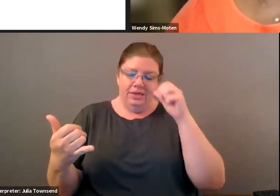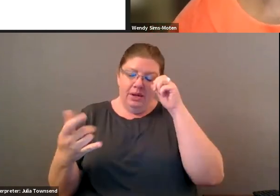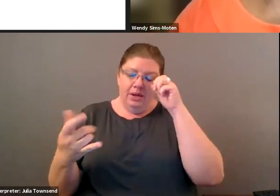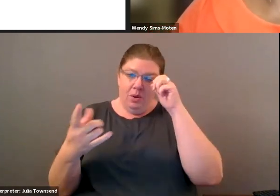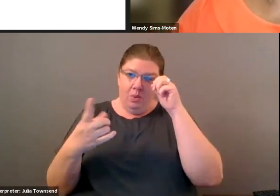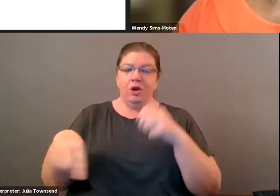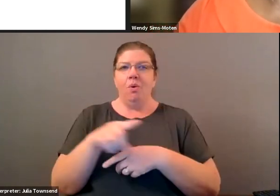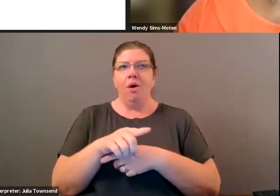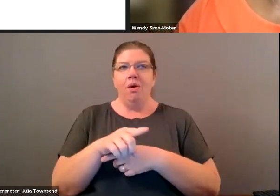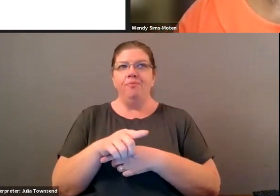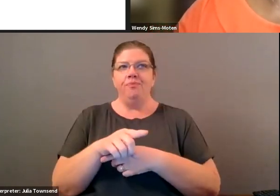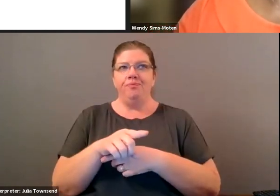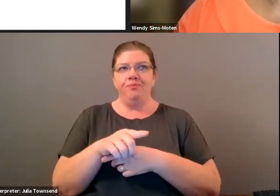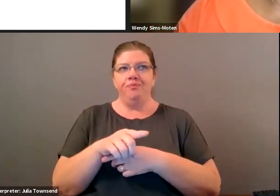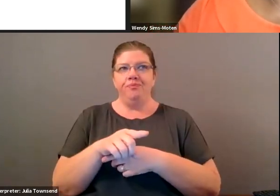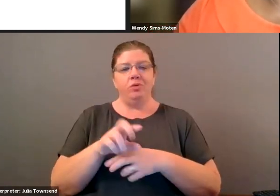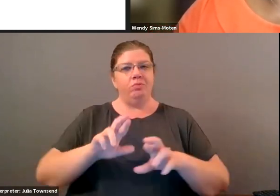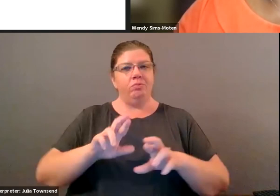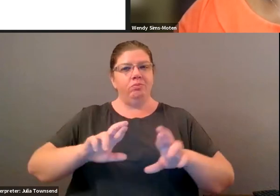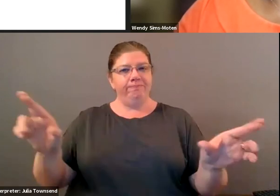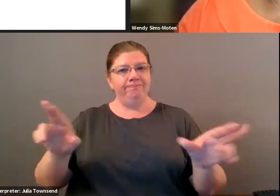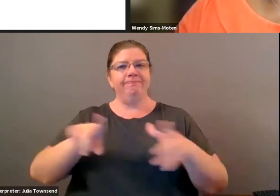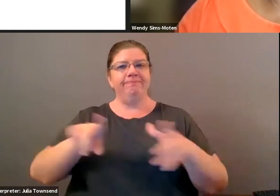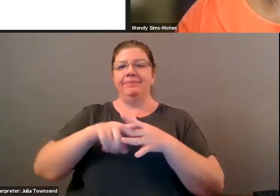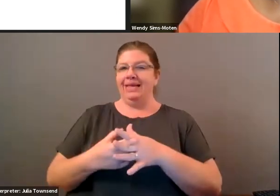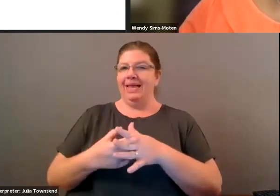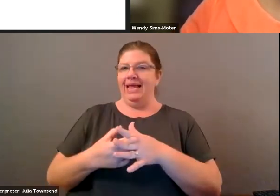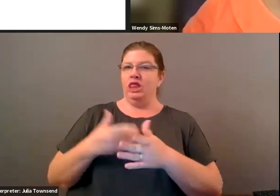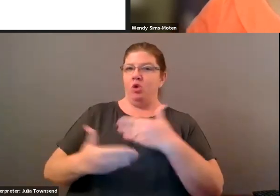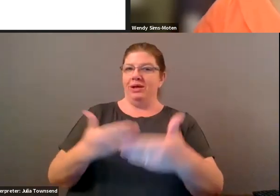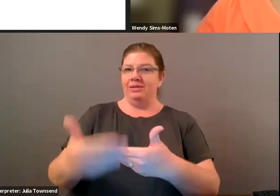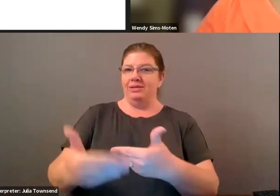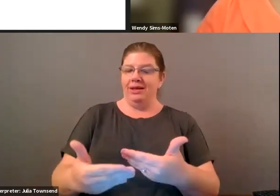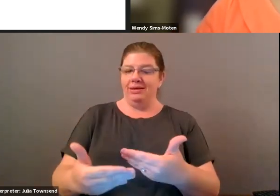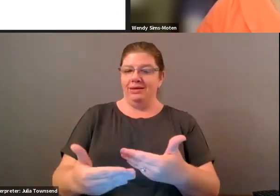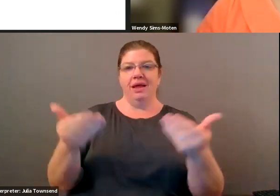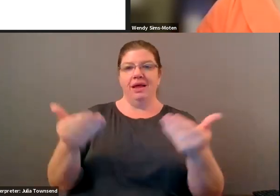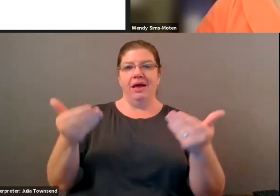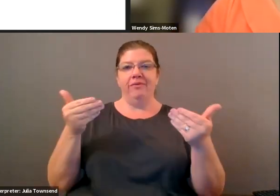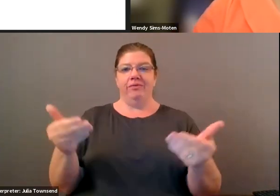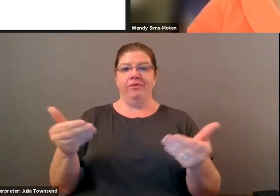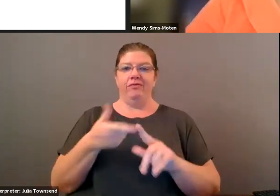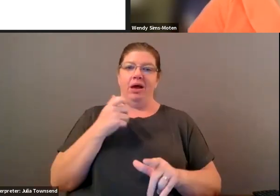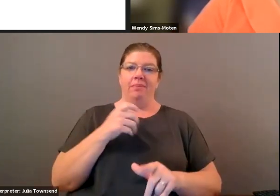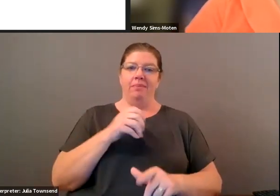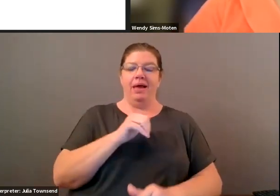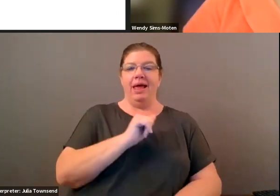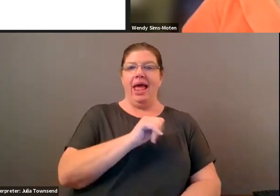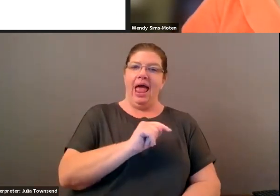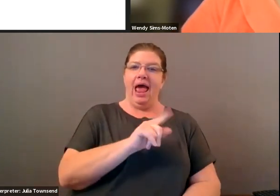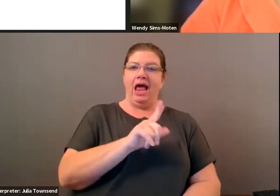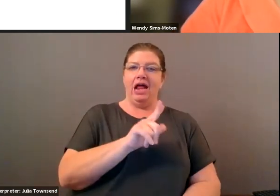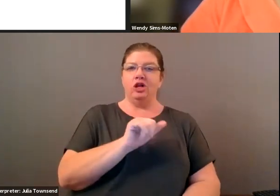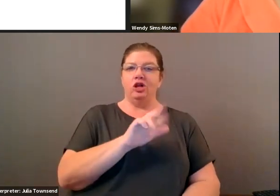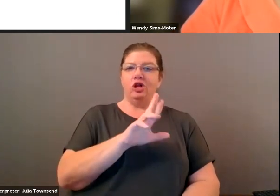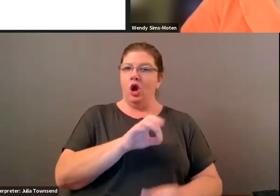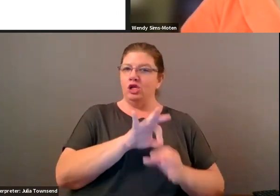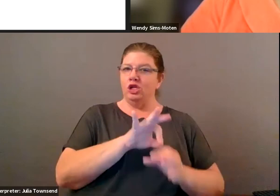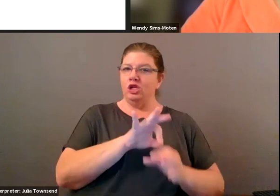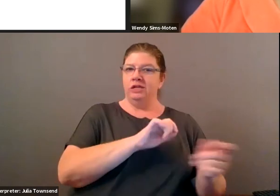are poised to begin the process of moving from at-large elections